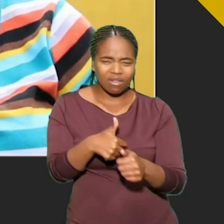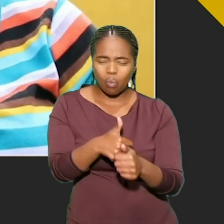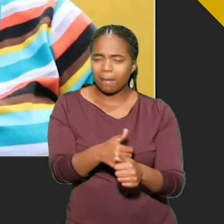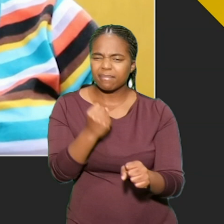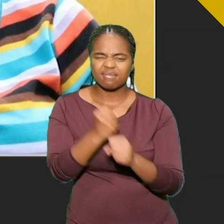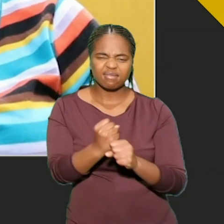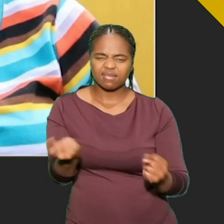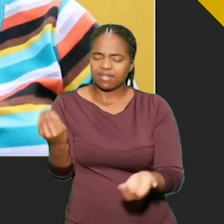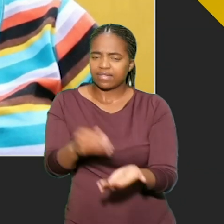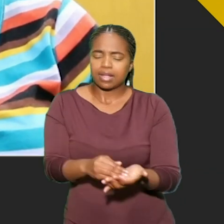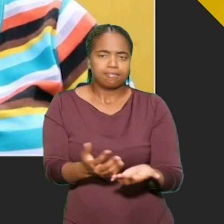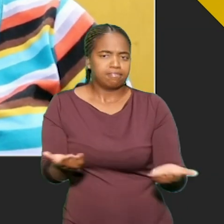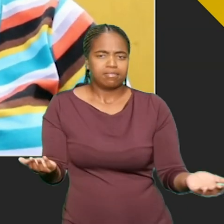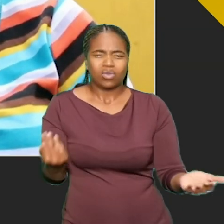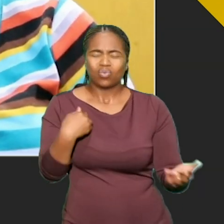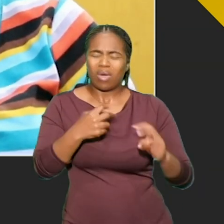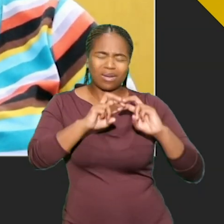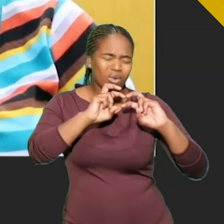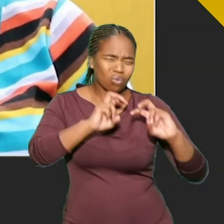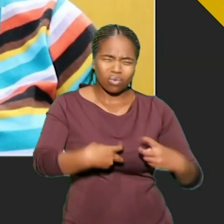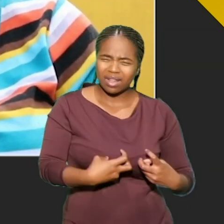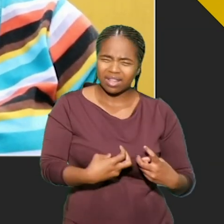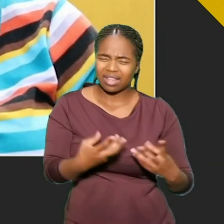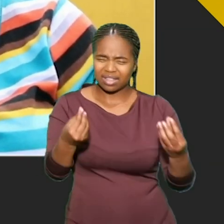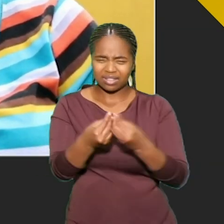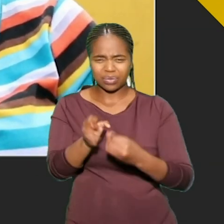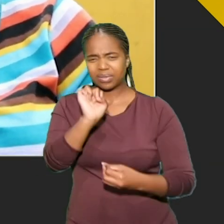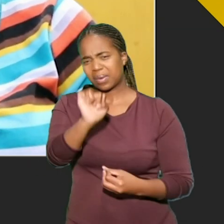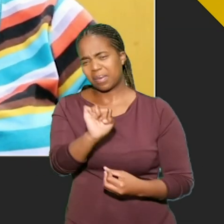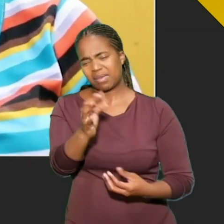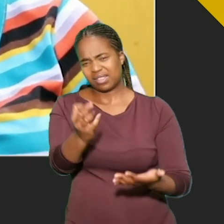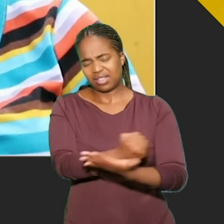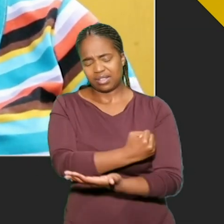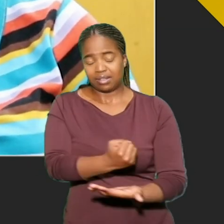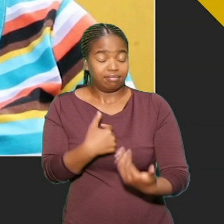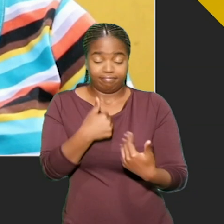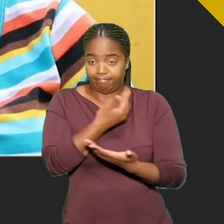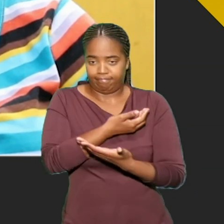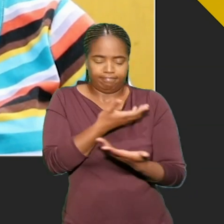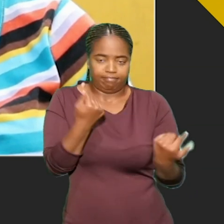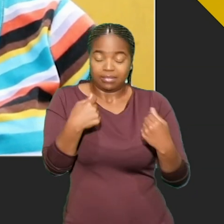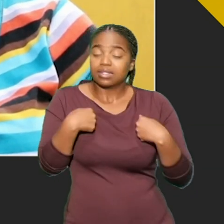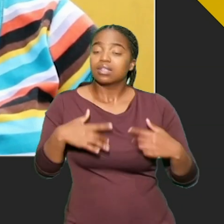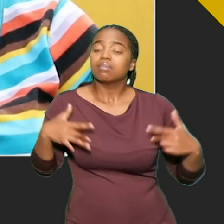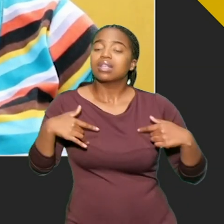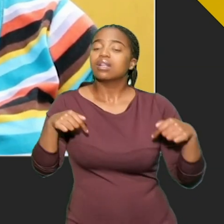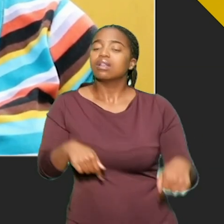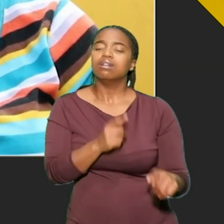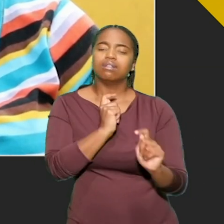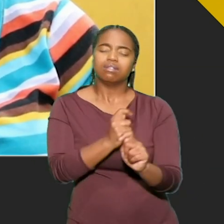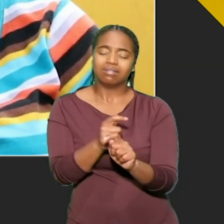day. So udlwenguliwe, yathuthwa yonke impahla yakho esendlini. Andiyazi uba ke singabahlali balapha emjondolo, especially lapha